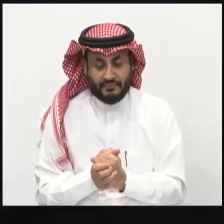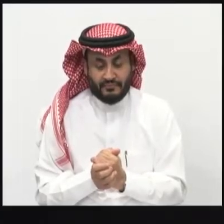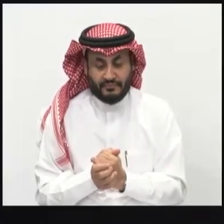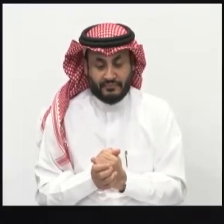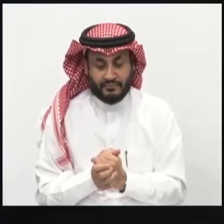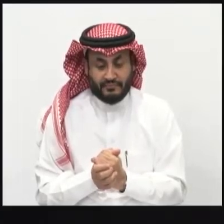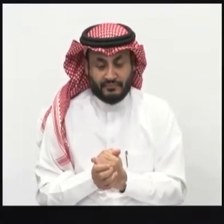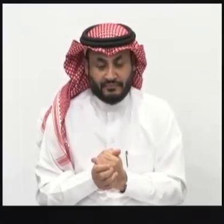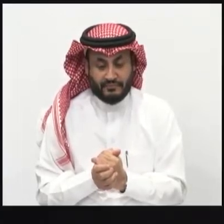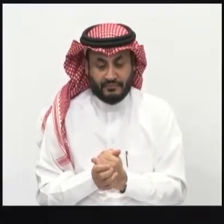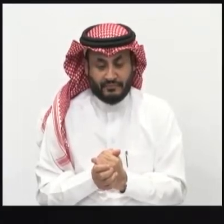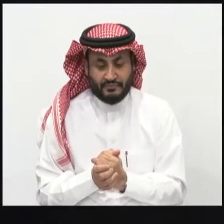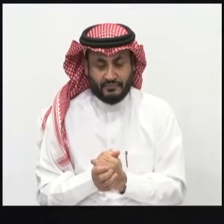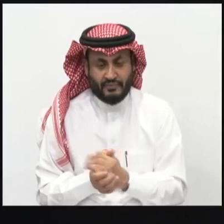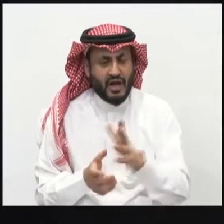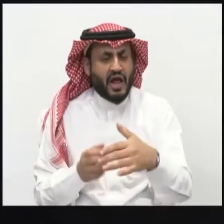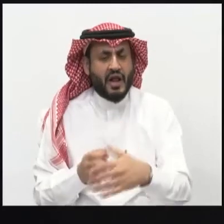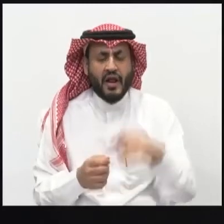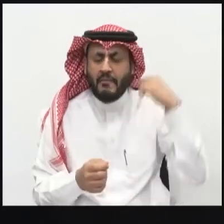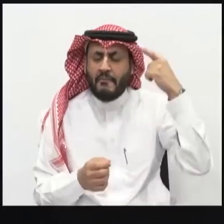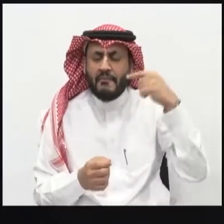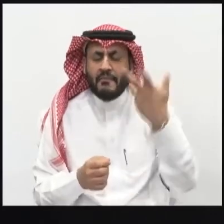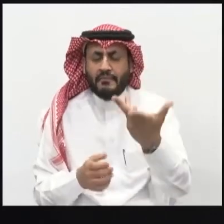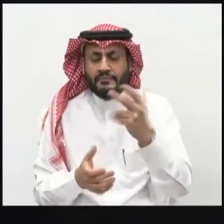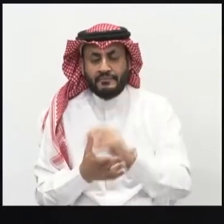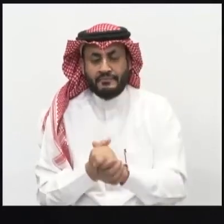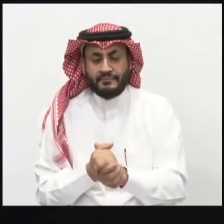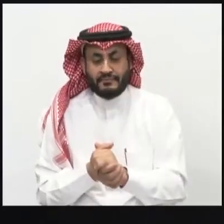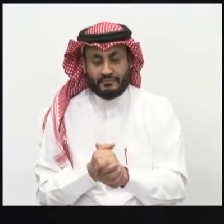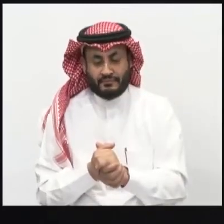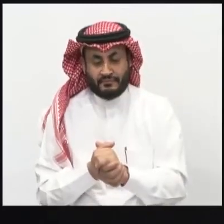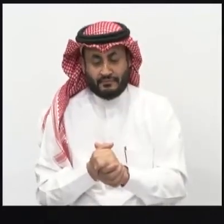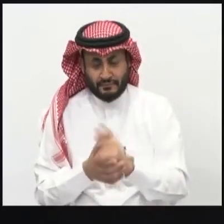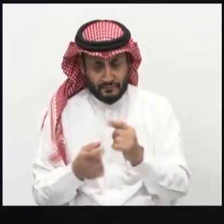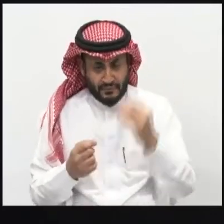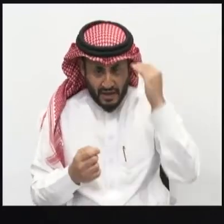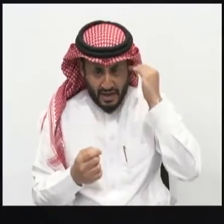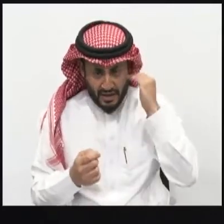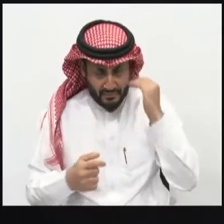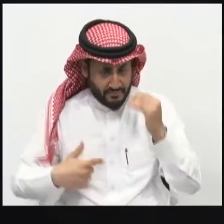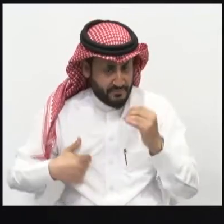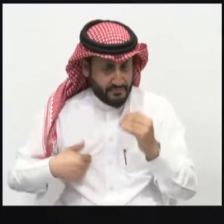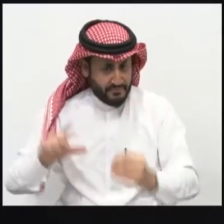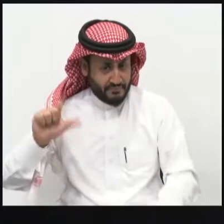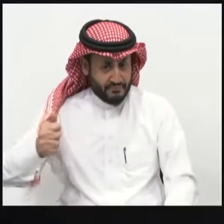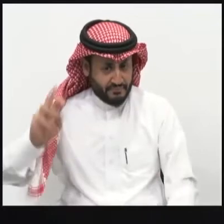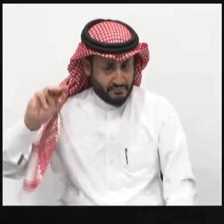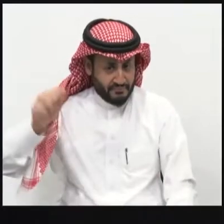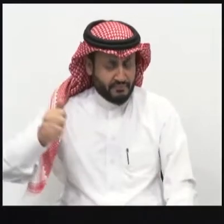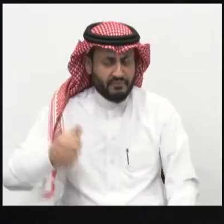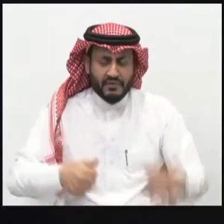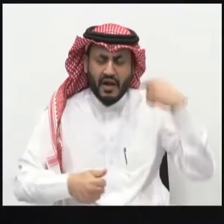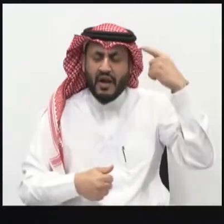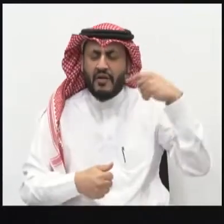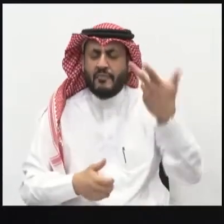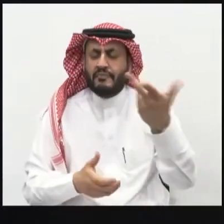Okay, so what do we understand from this? We have here a girl, her name is Lemma. She has a dream.